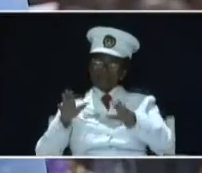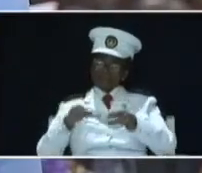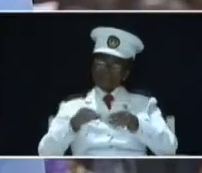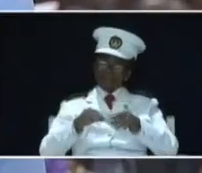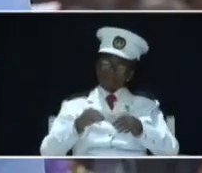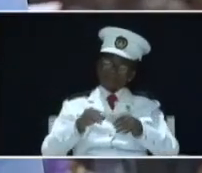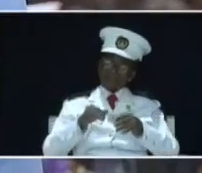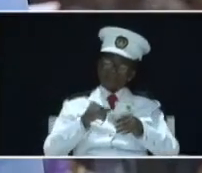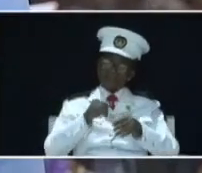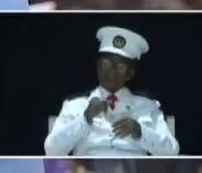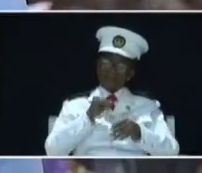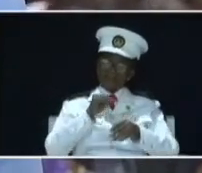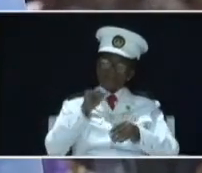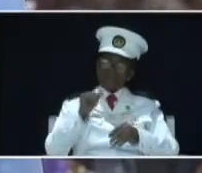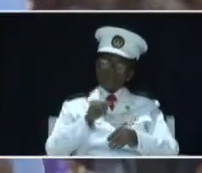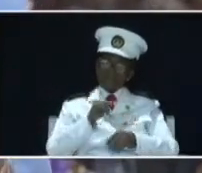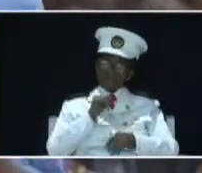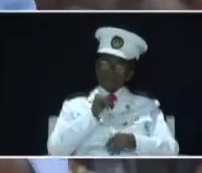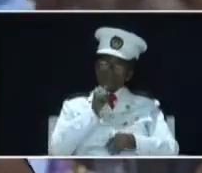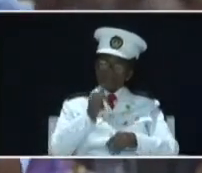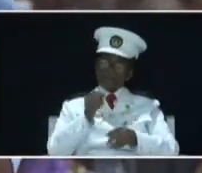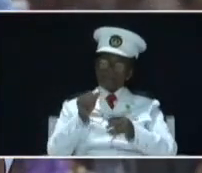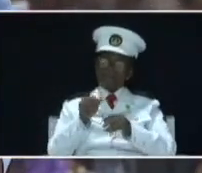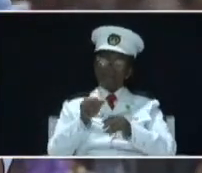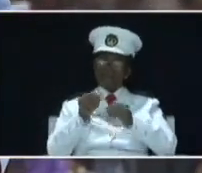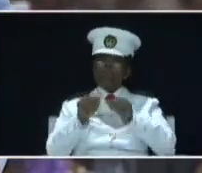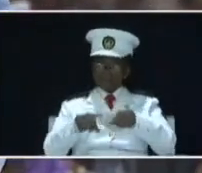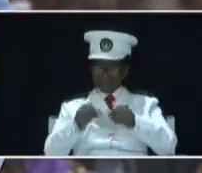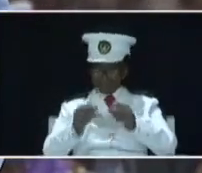His company can't close down.